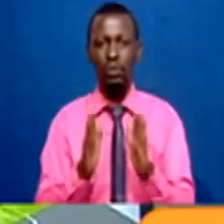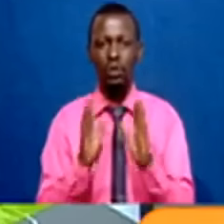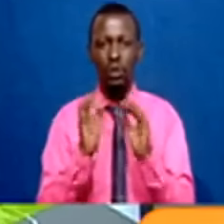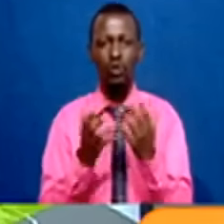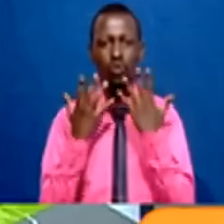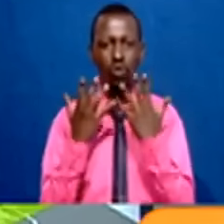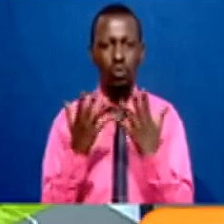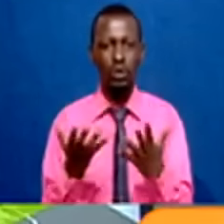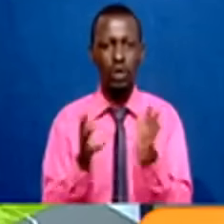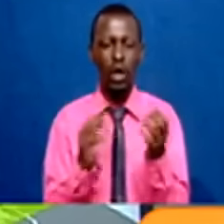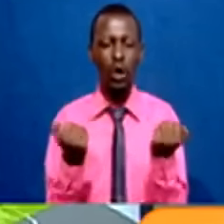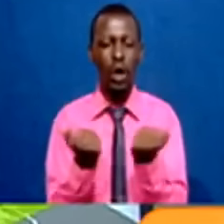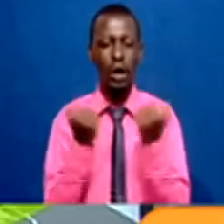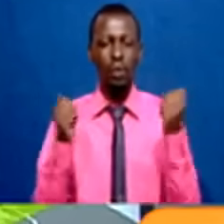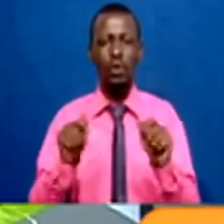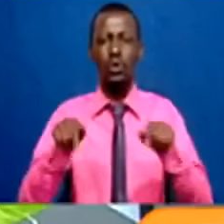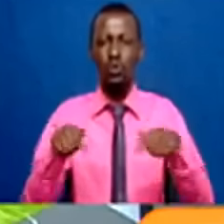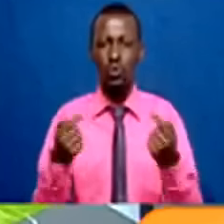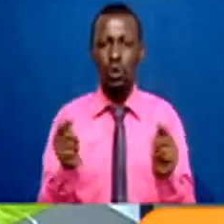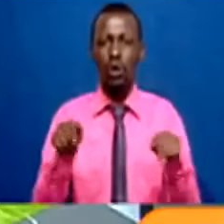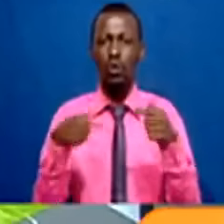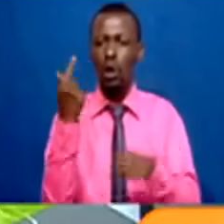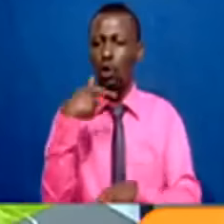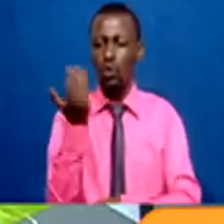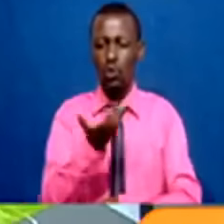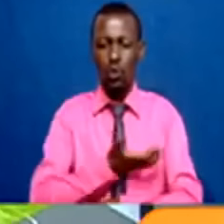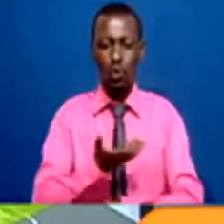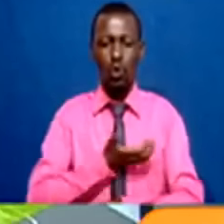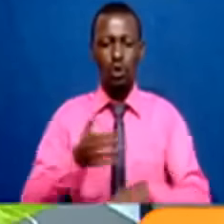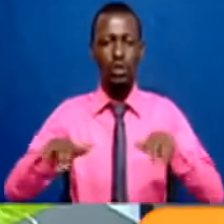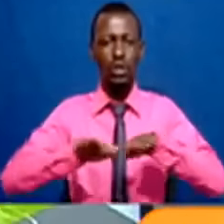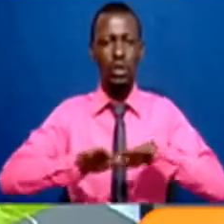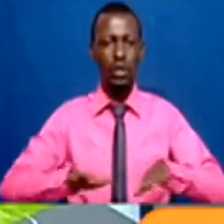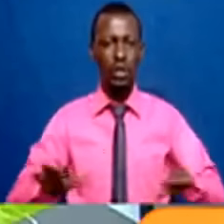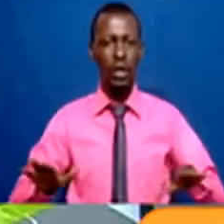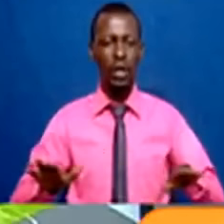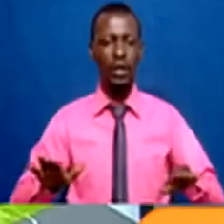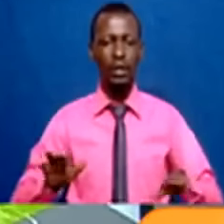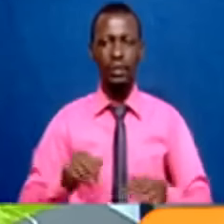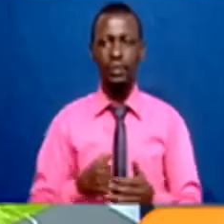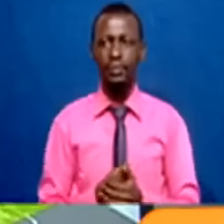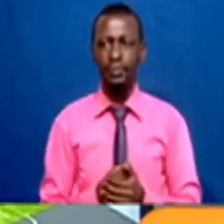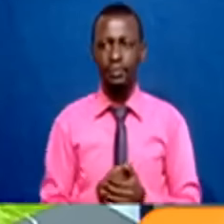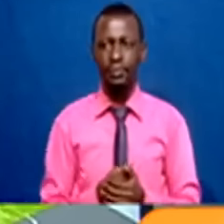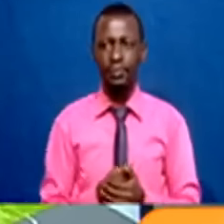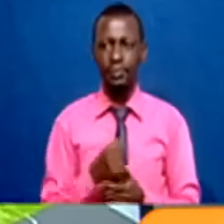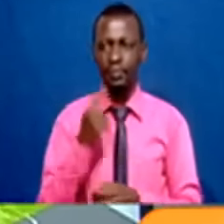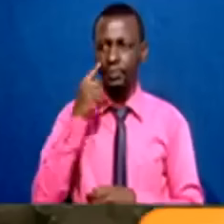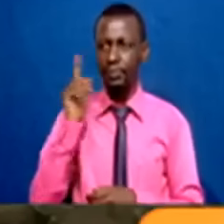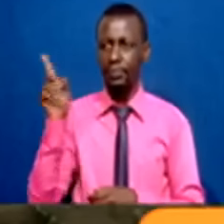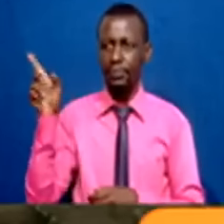the details of the escalating row over the ownership of the vast piece of land.